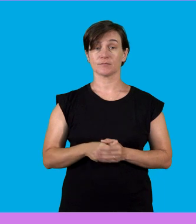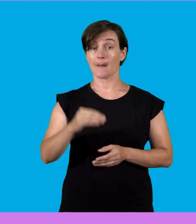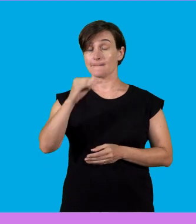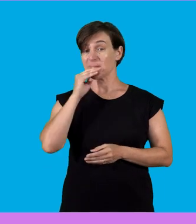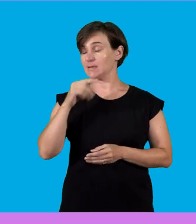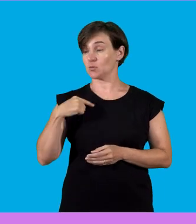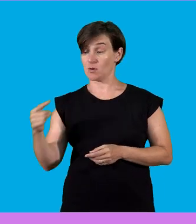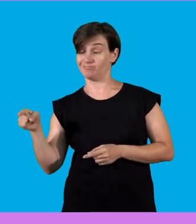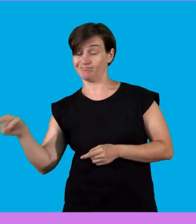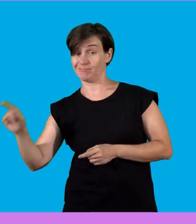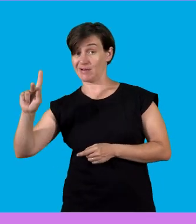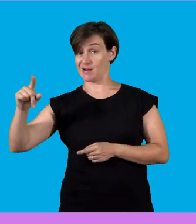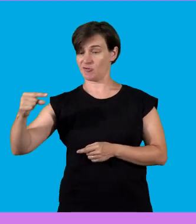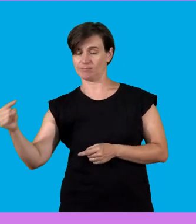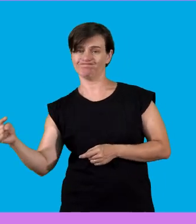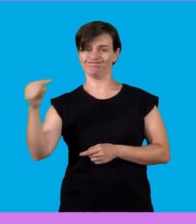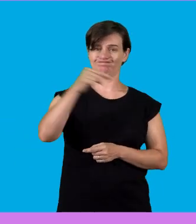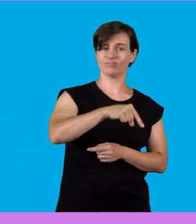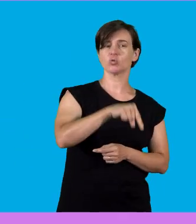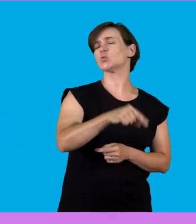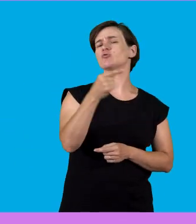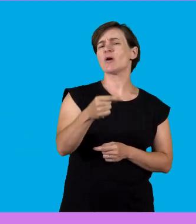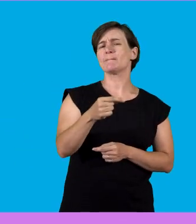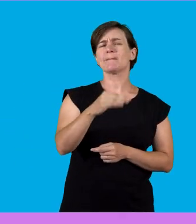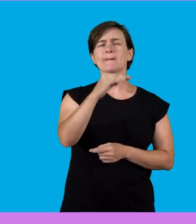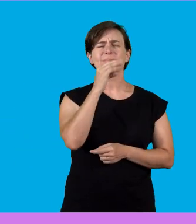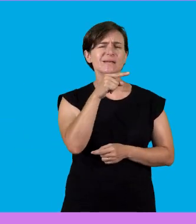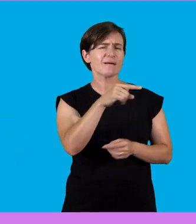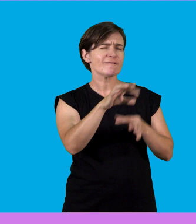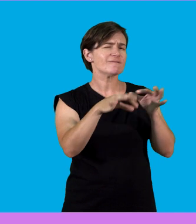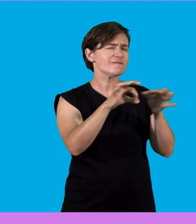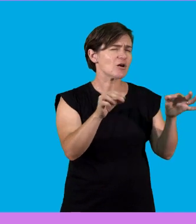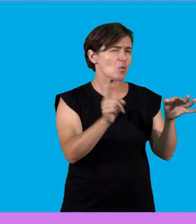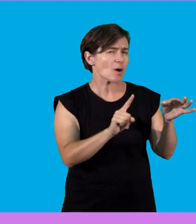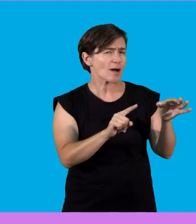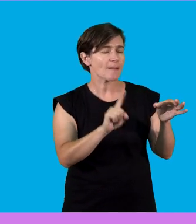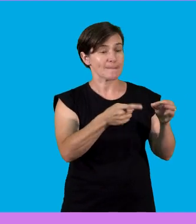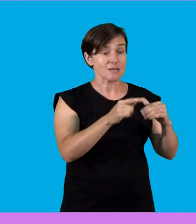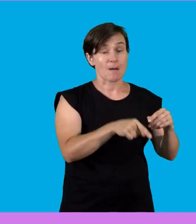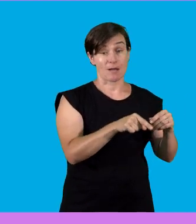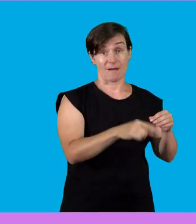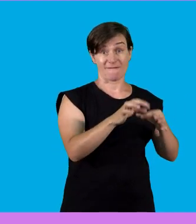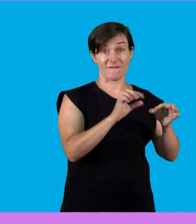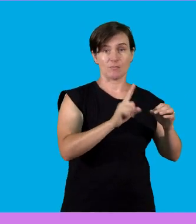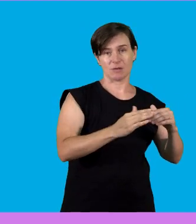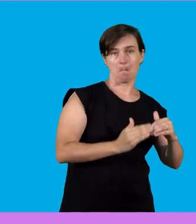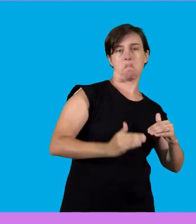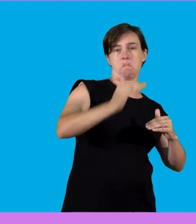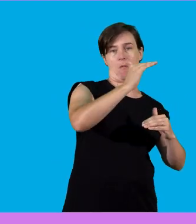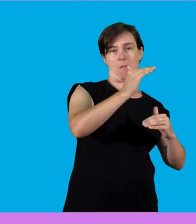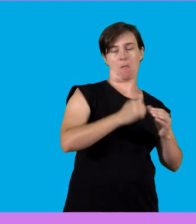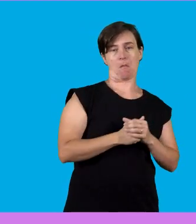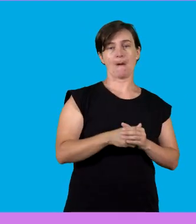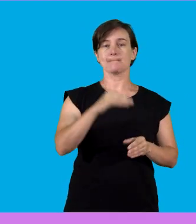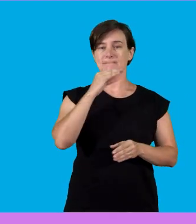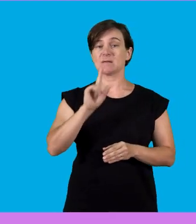we're going from kilograms to grams. What happens to the value? It becomes bigger. Therefore,